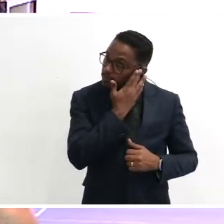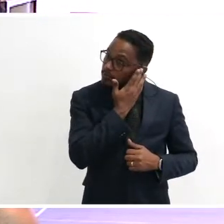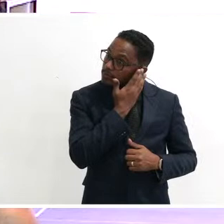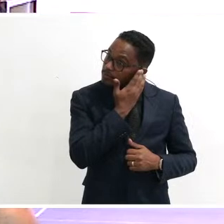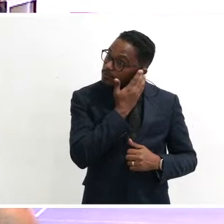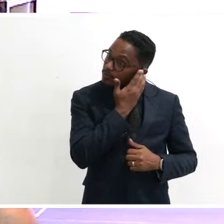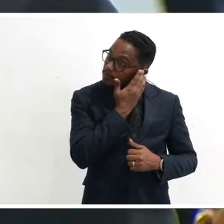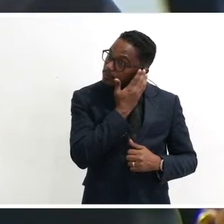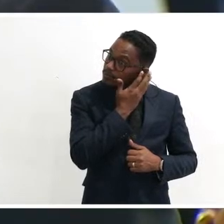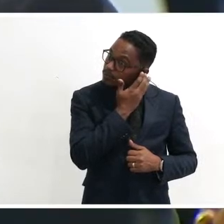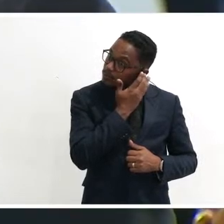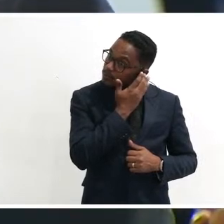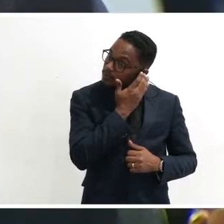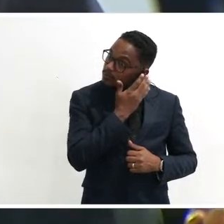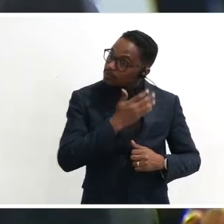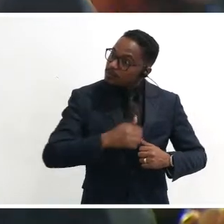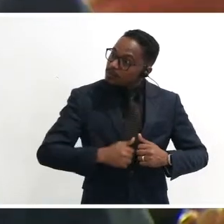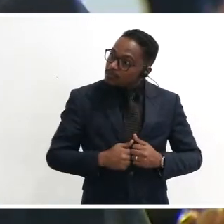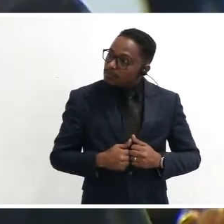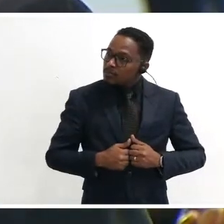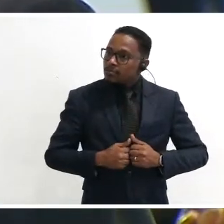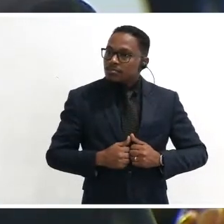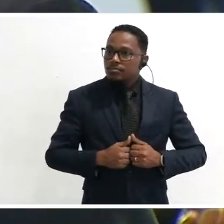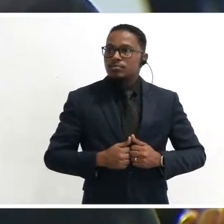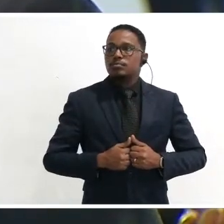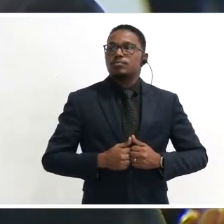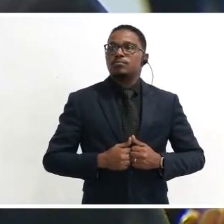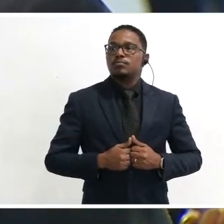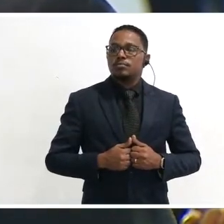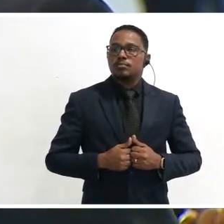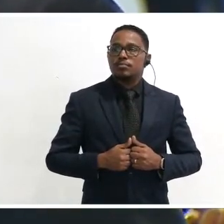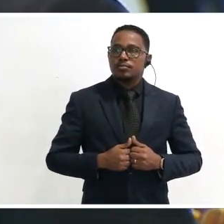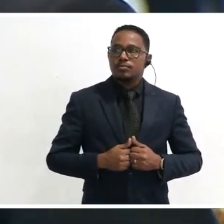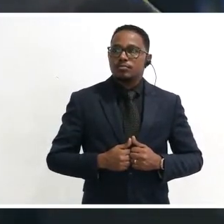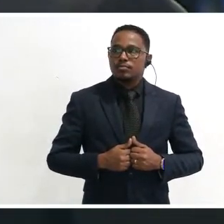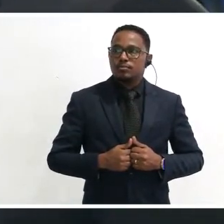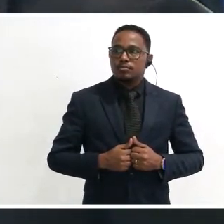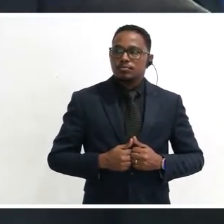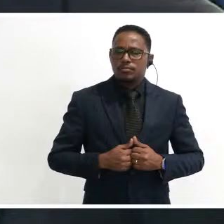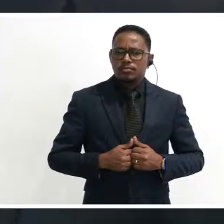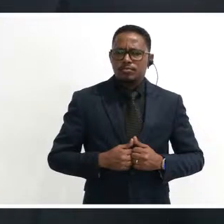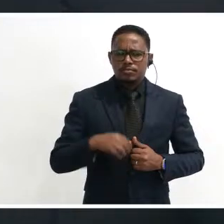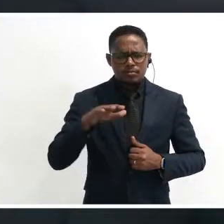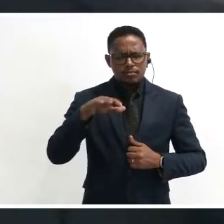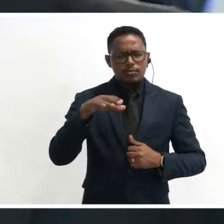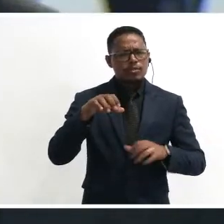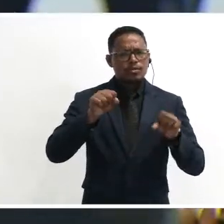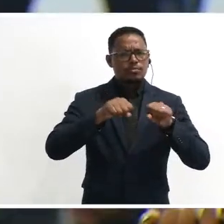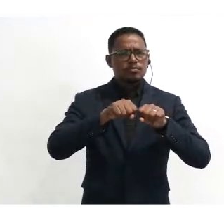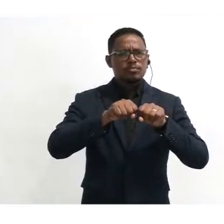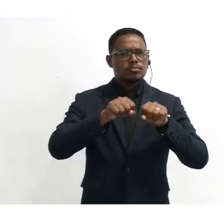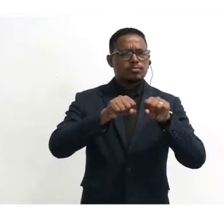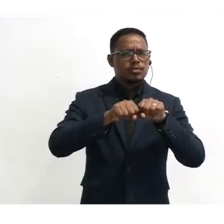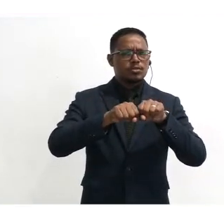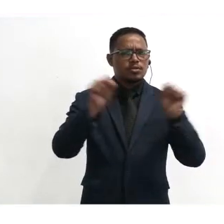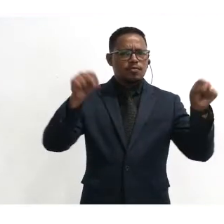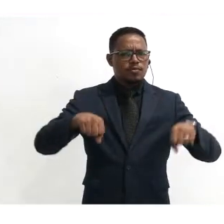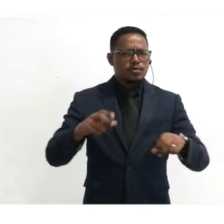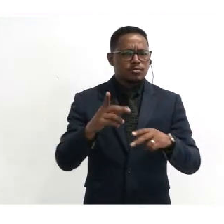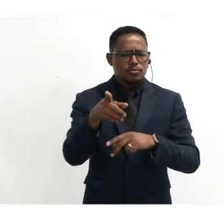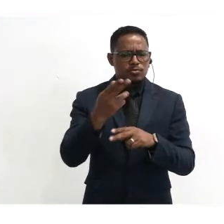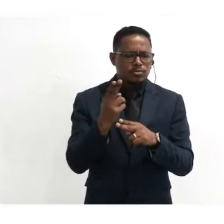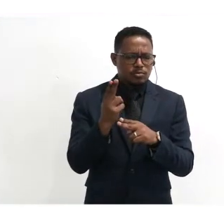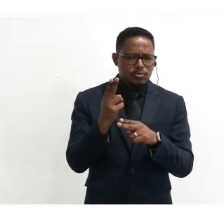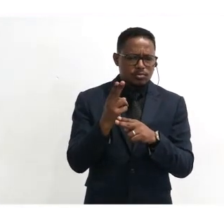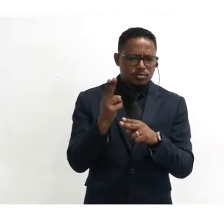for thermal analysis and stress analysis in packaging semiconductor? Thermal and what was the other